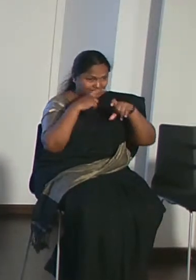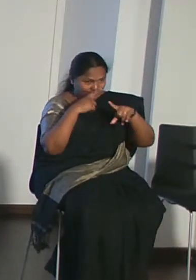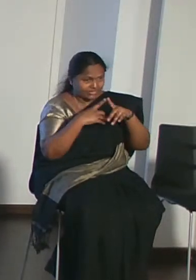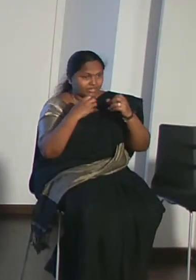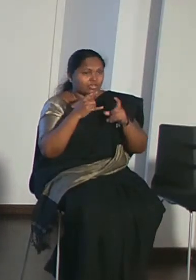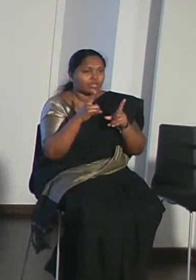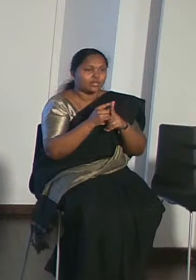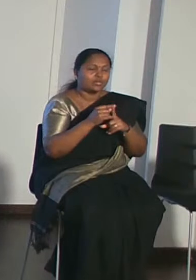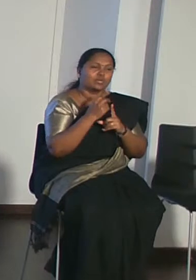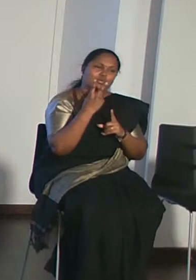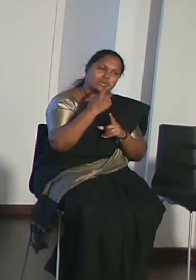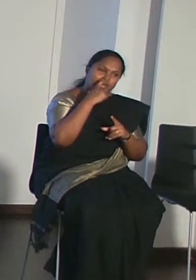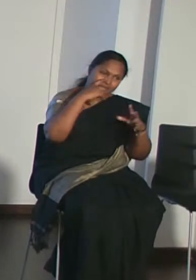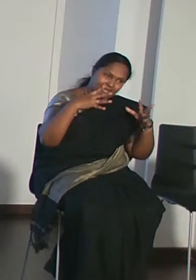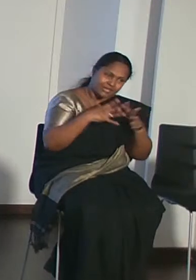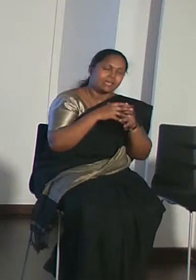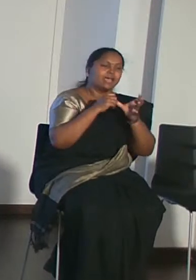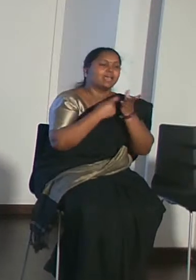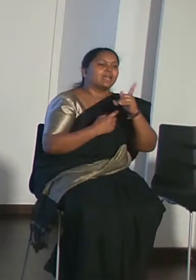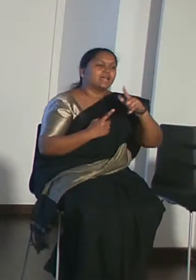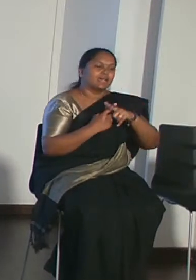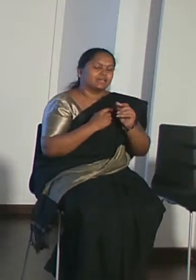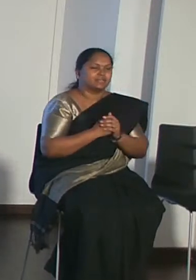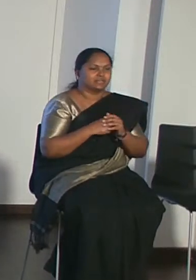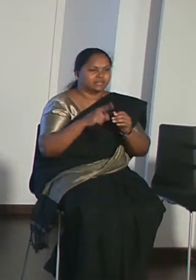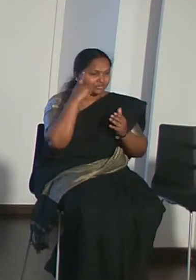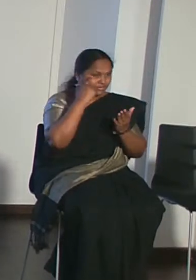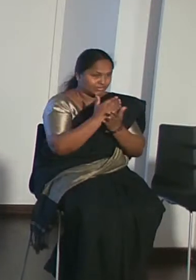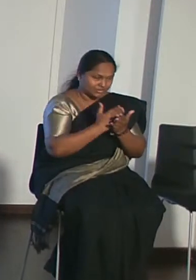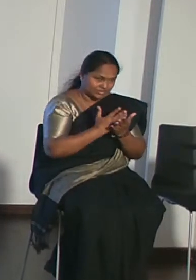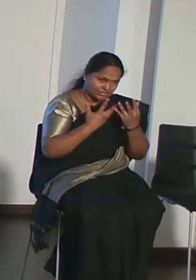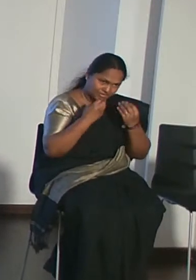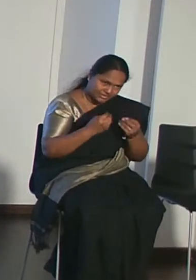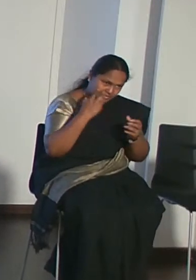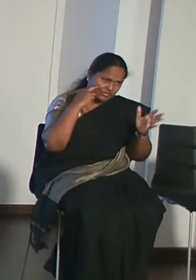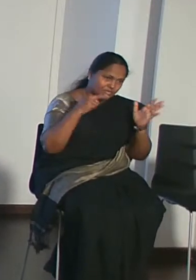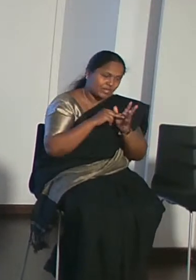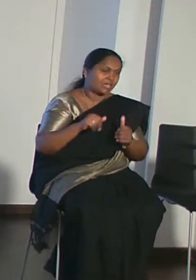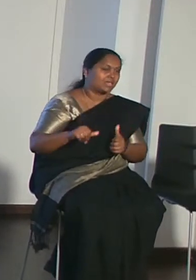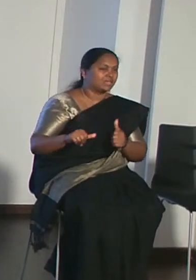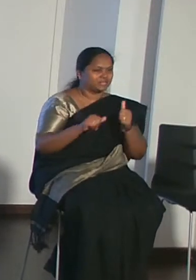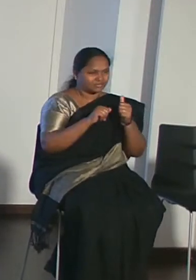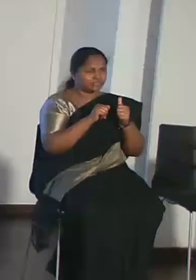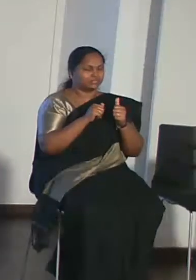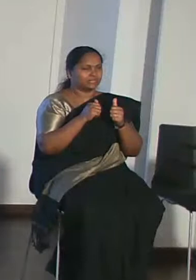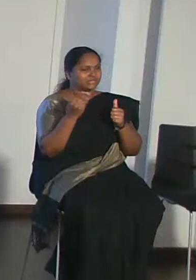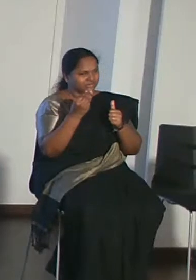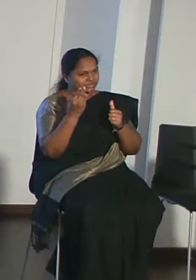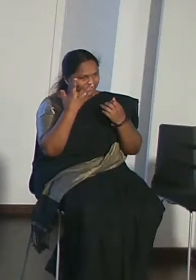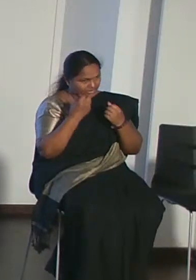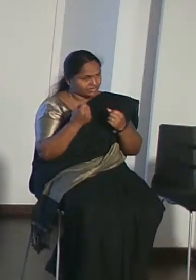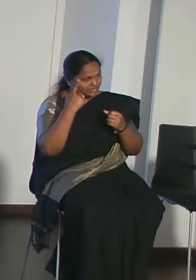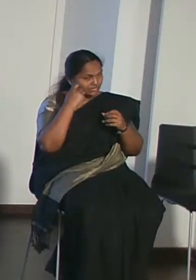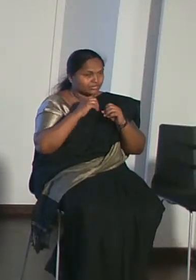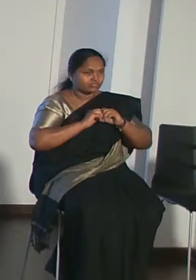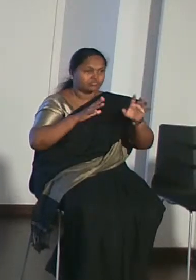were only two women artists. So programming, if you look back, some of the events that I have